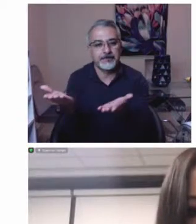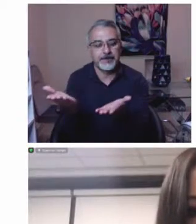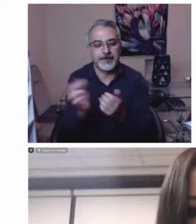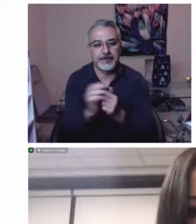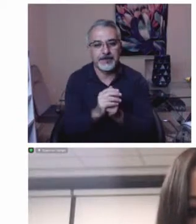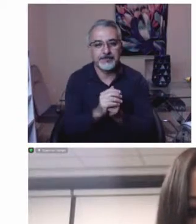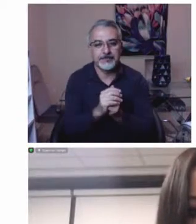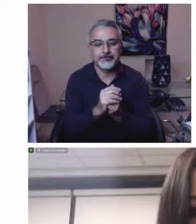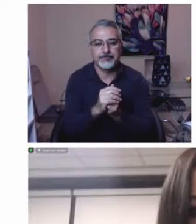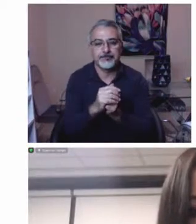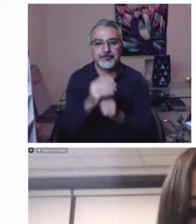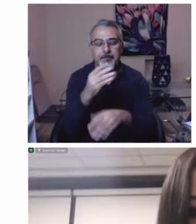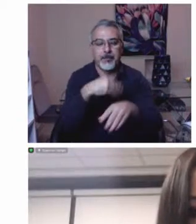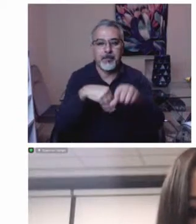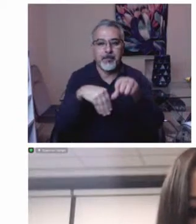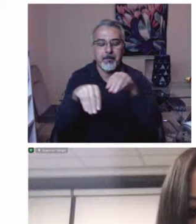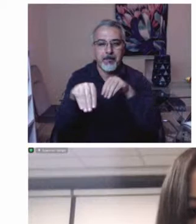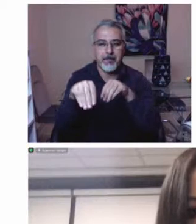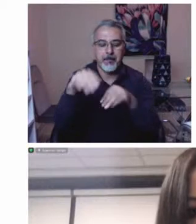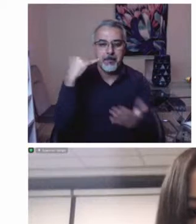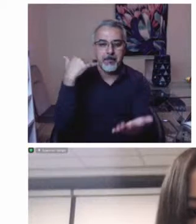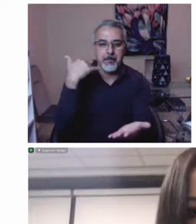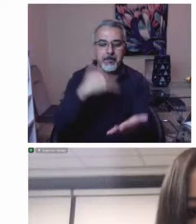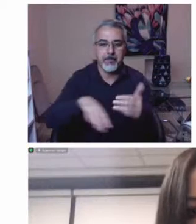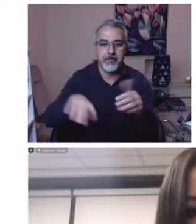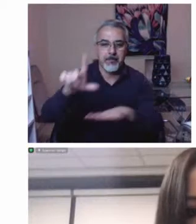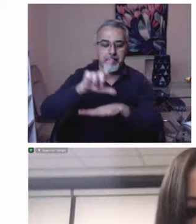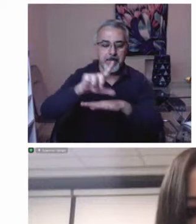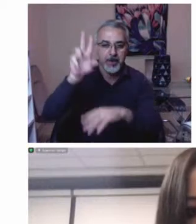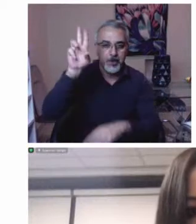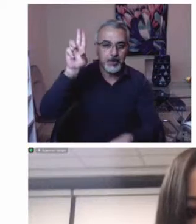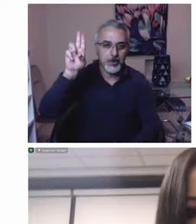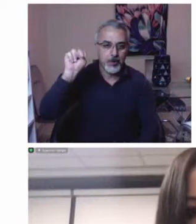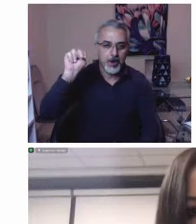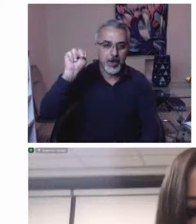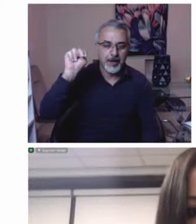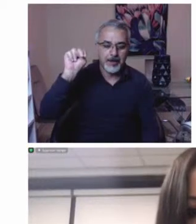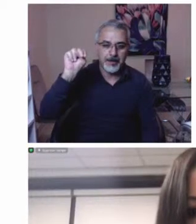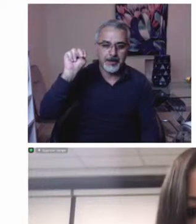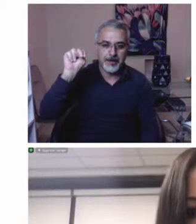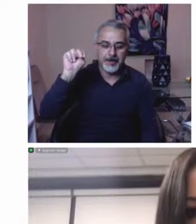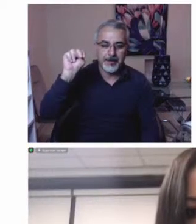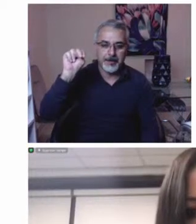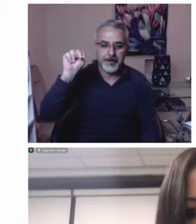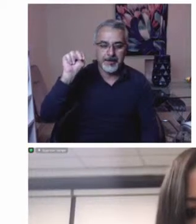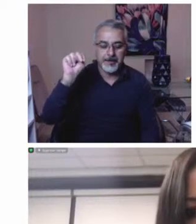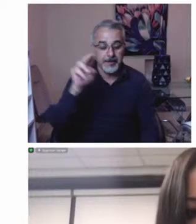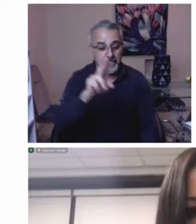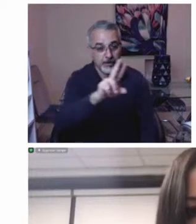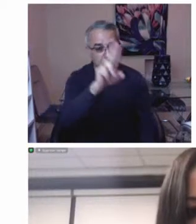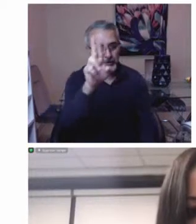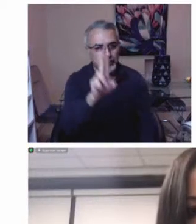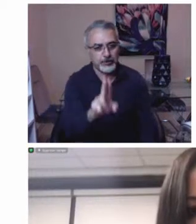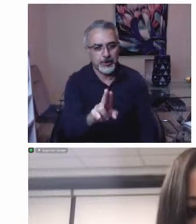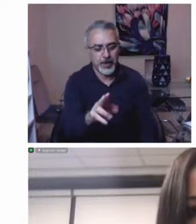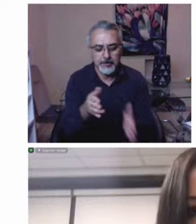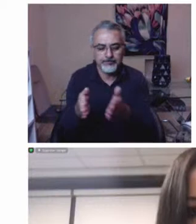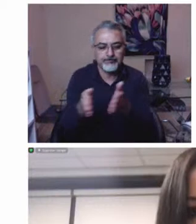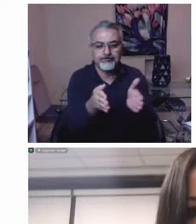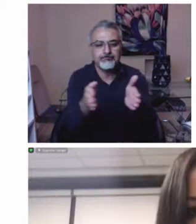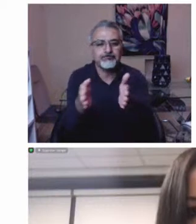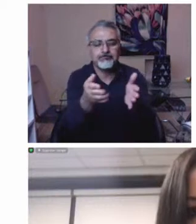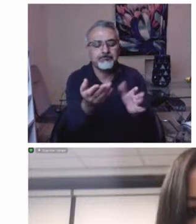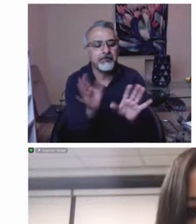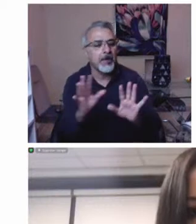policy commitments that are required to support more available funding for peace building? And what are the opportunities to scale up these